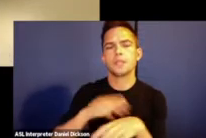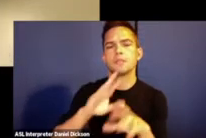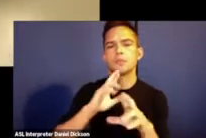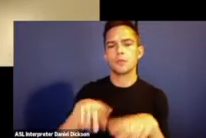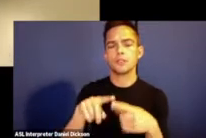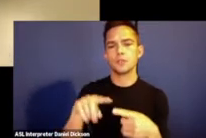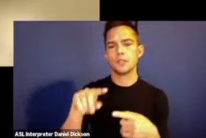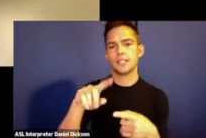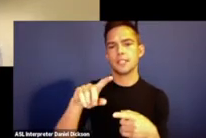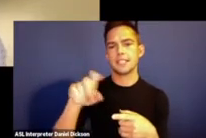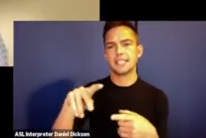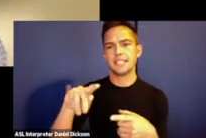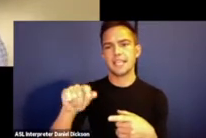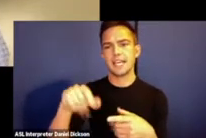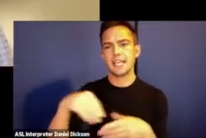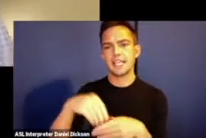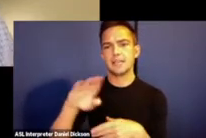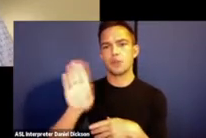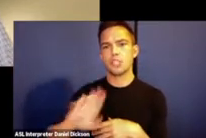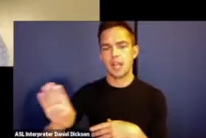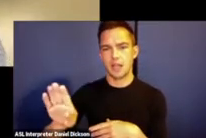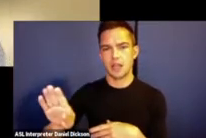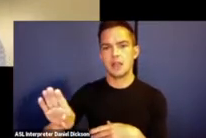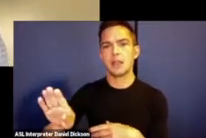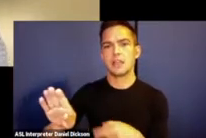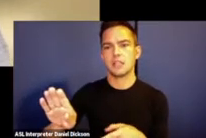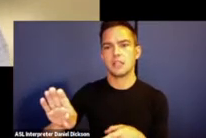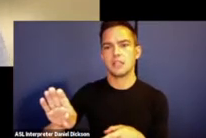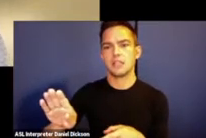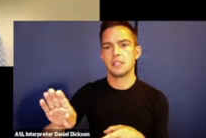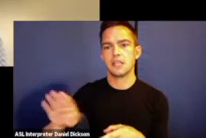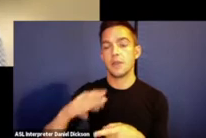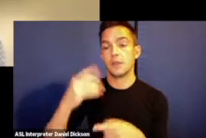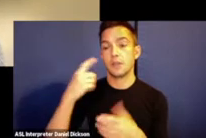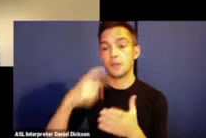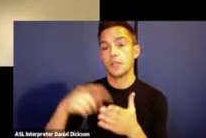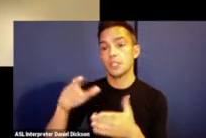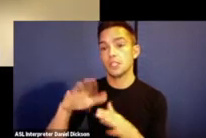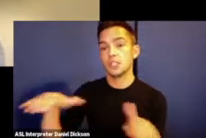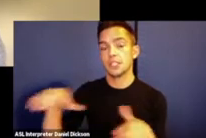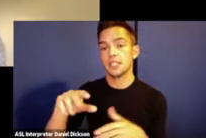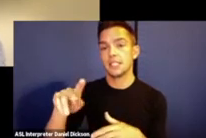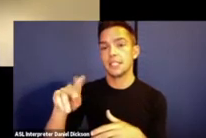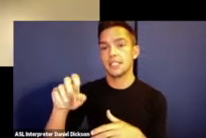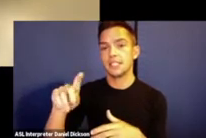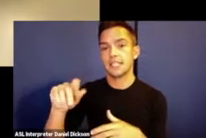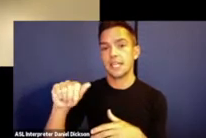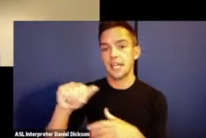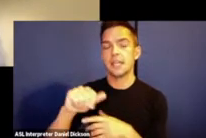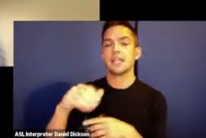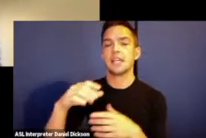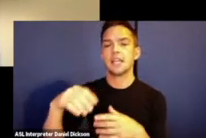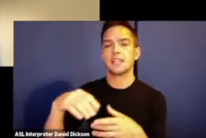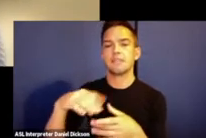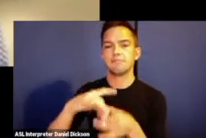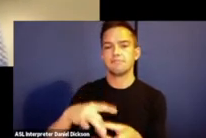Zika in Brazil, and we saw frequently that mothers of children with Zika and congenital Zika syndrome and